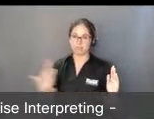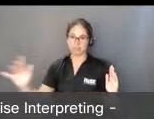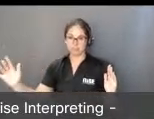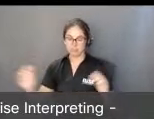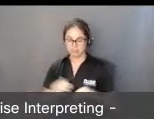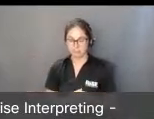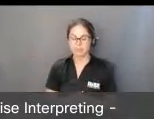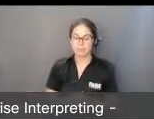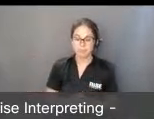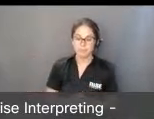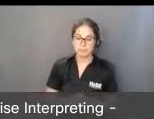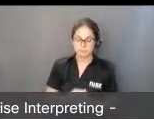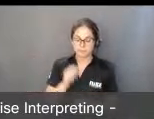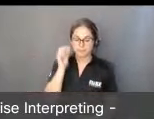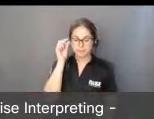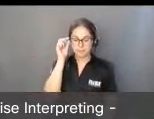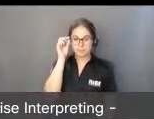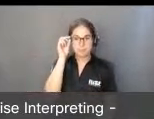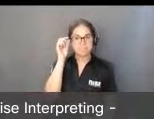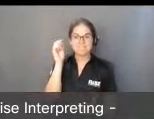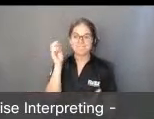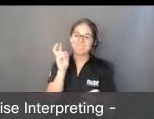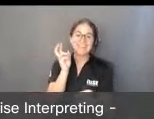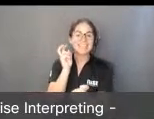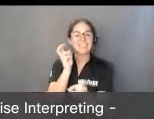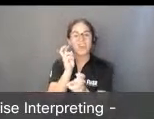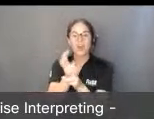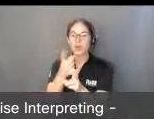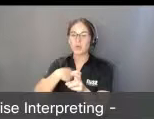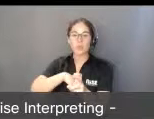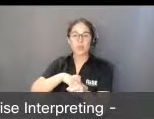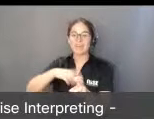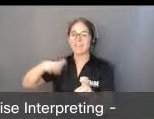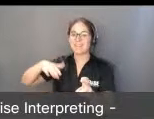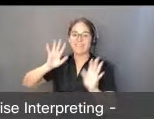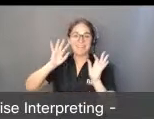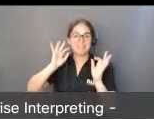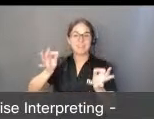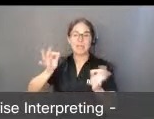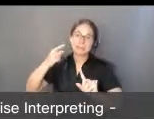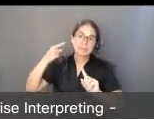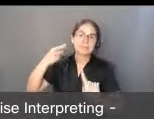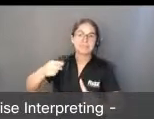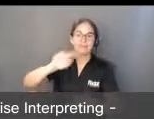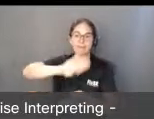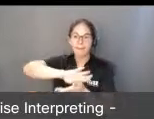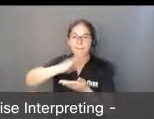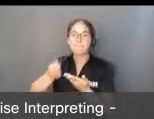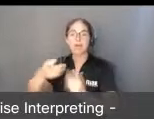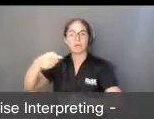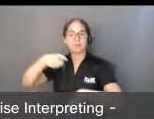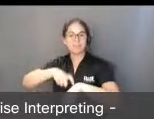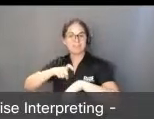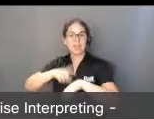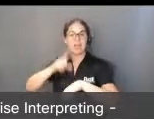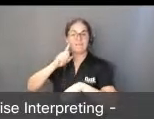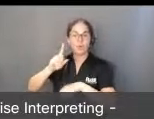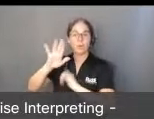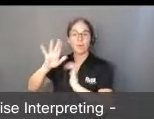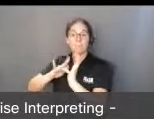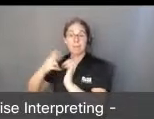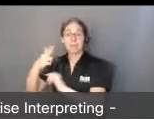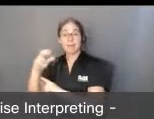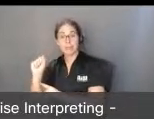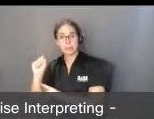so so it's hard to, we didn't settle on a set specific time in, as far as secondary goes, due to the